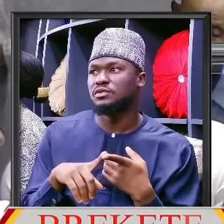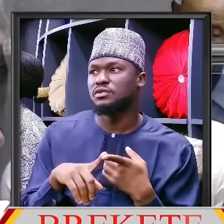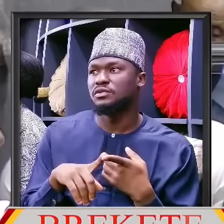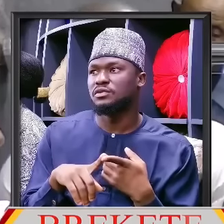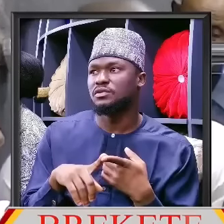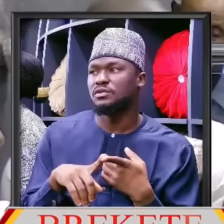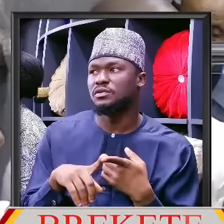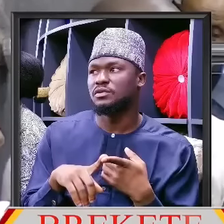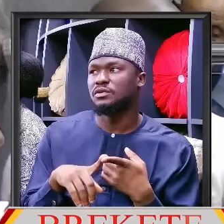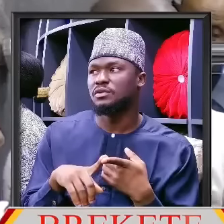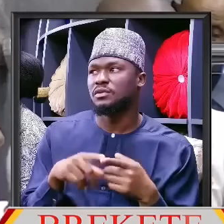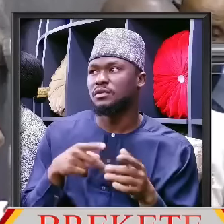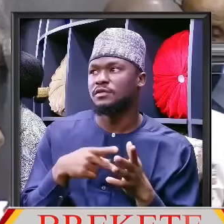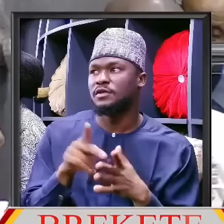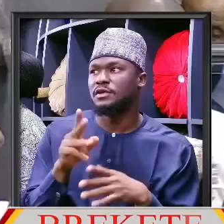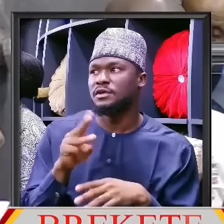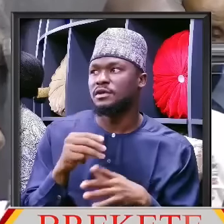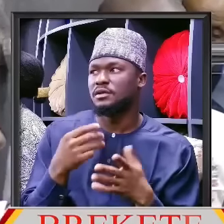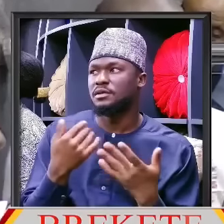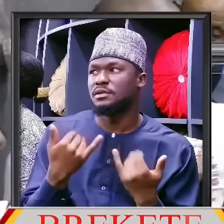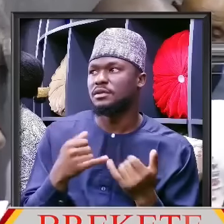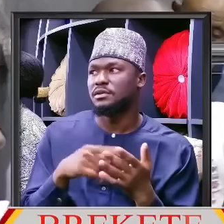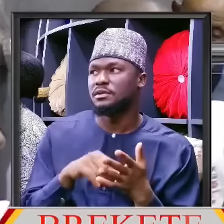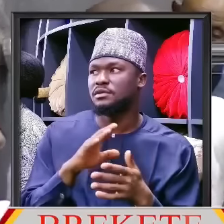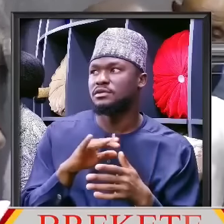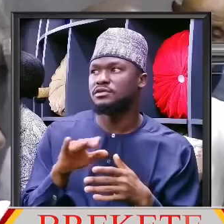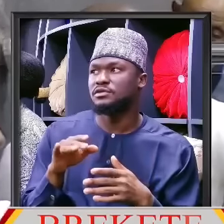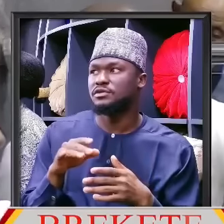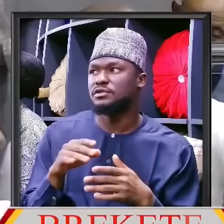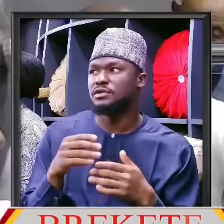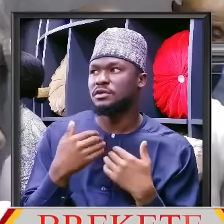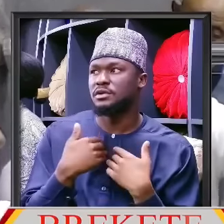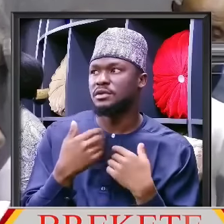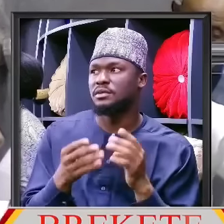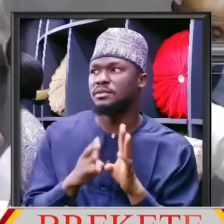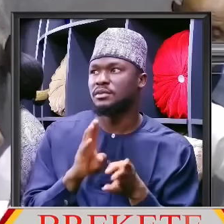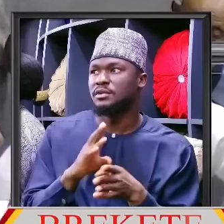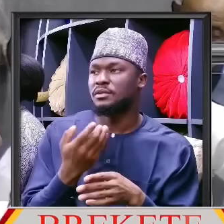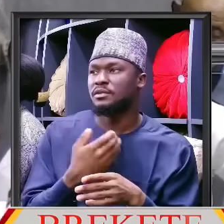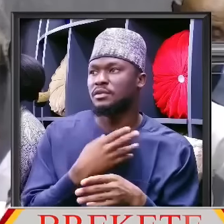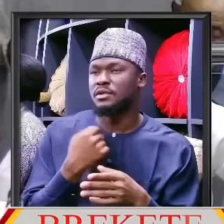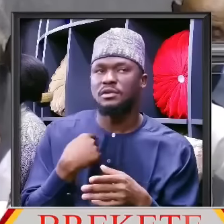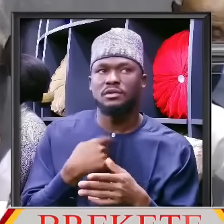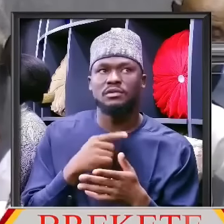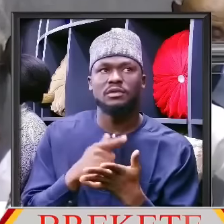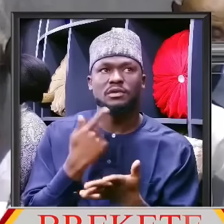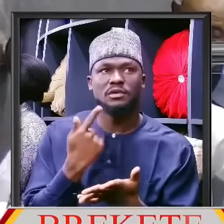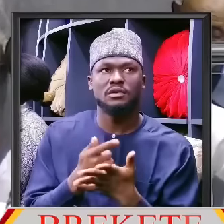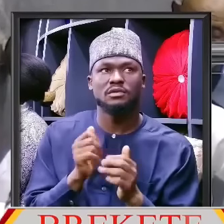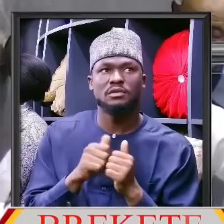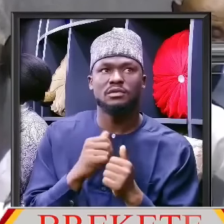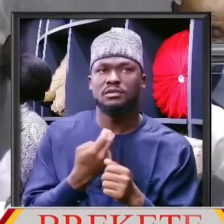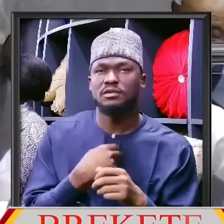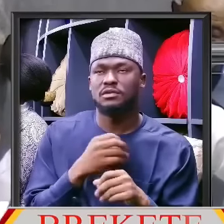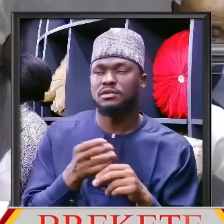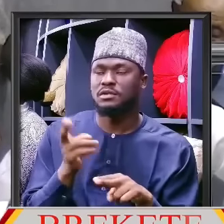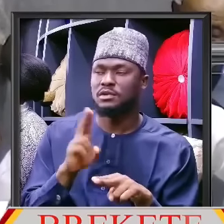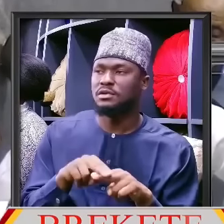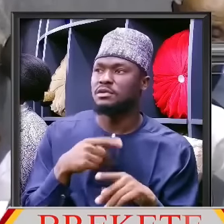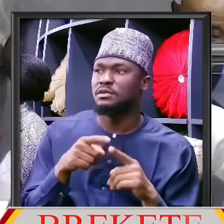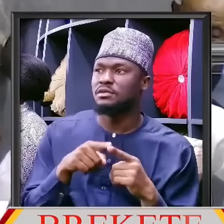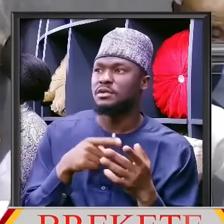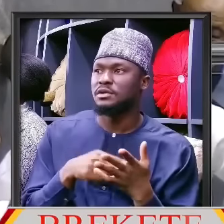to index these students, and train them. These students then become ours, and we graduate with us. In addition,